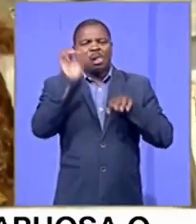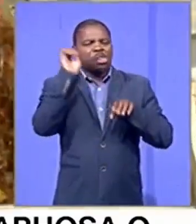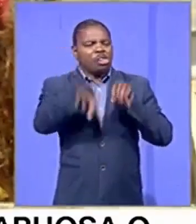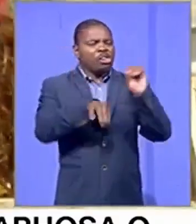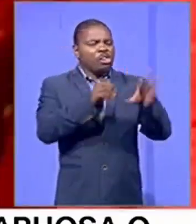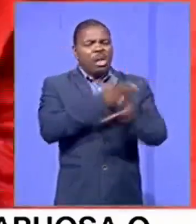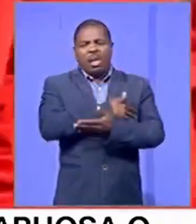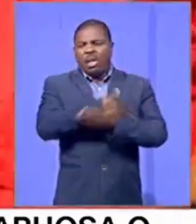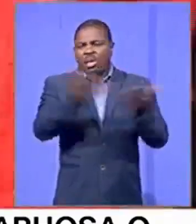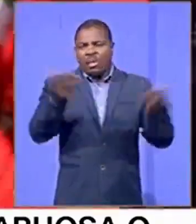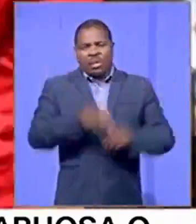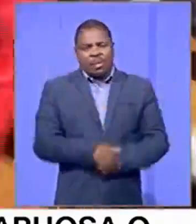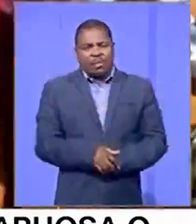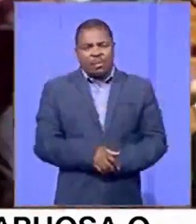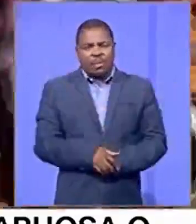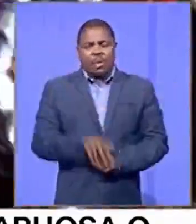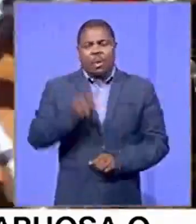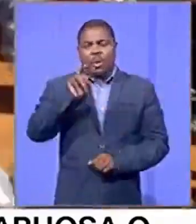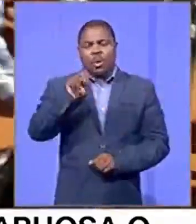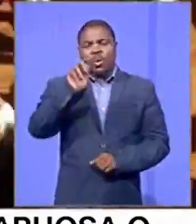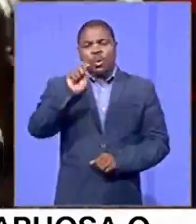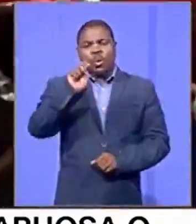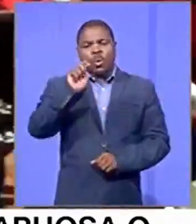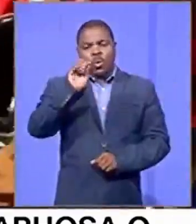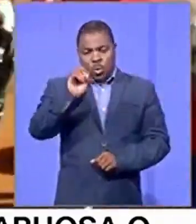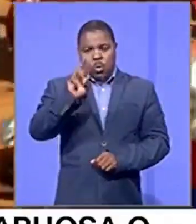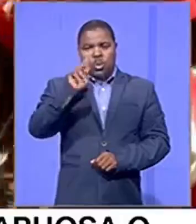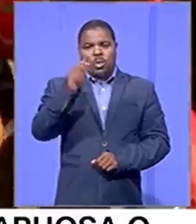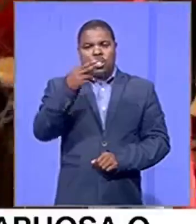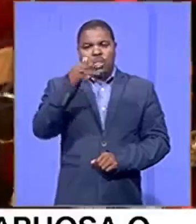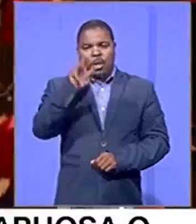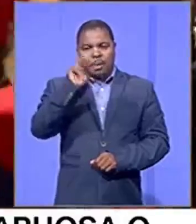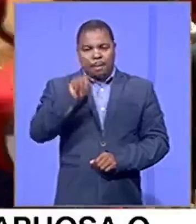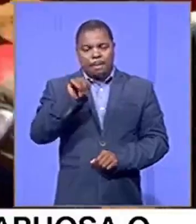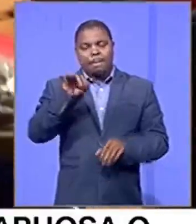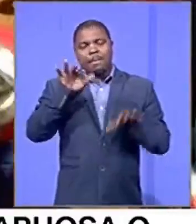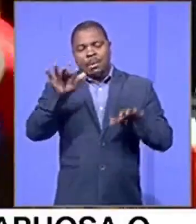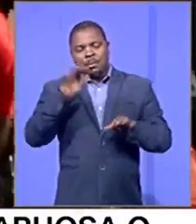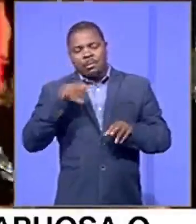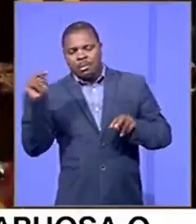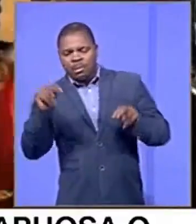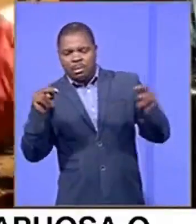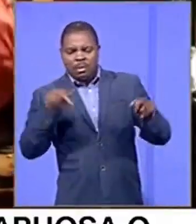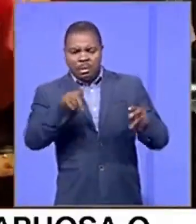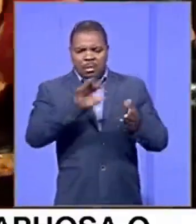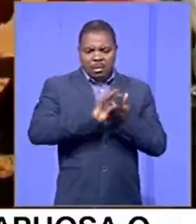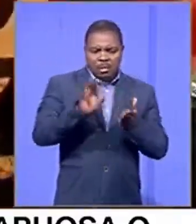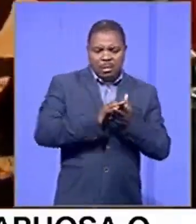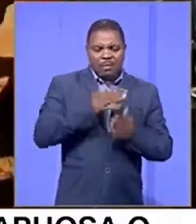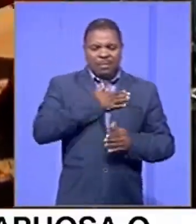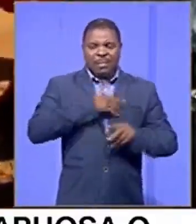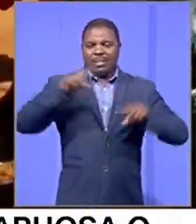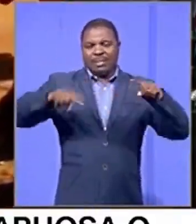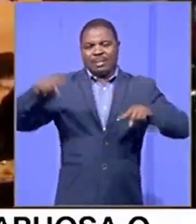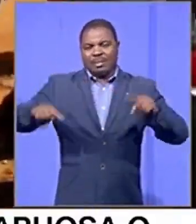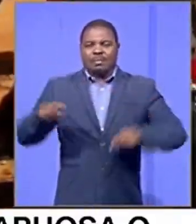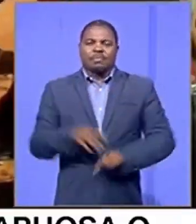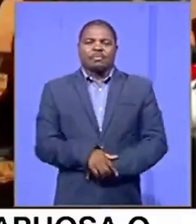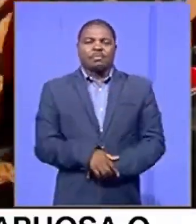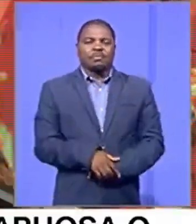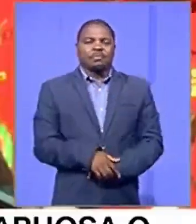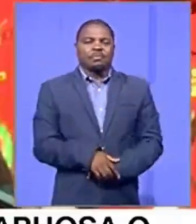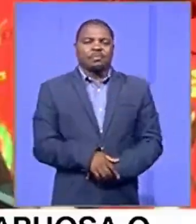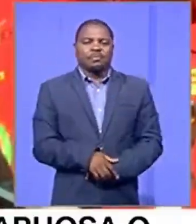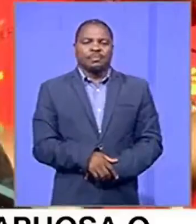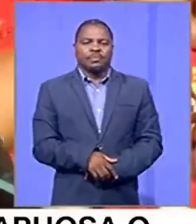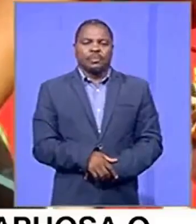le semolao. Badudi ba Northern ba tšweleditše maikutlo ao a fapanego malebana le lesolo la EFF la go hlwekiša tikologo ya